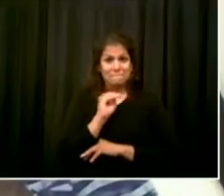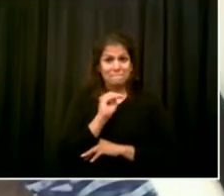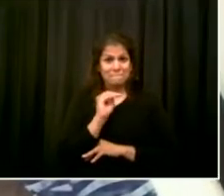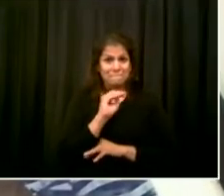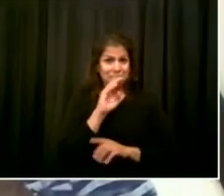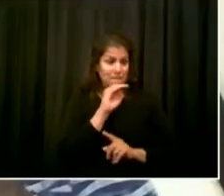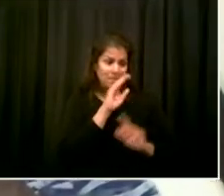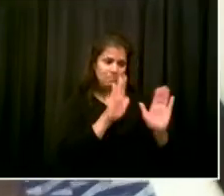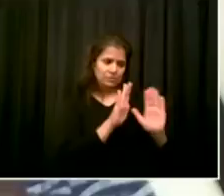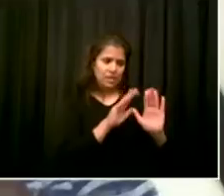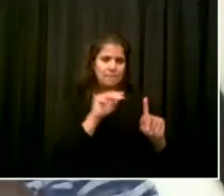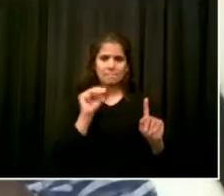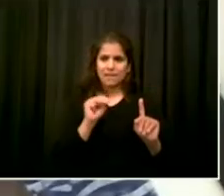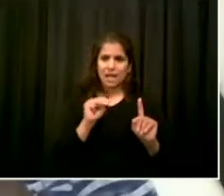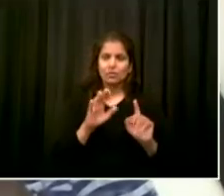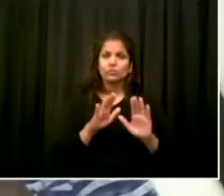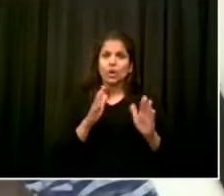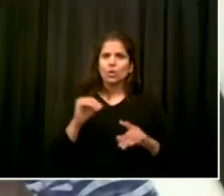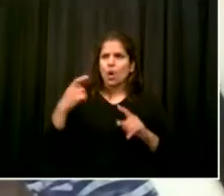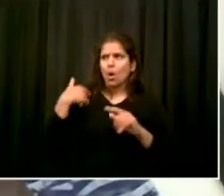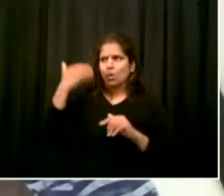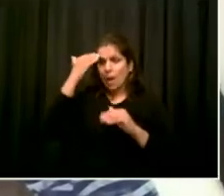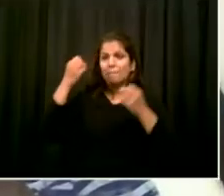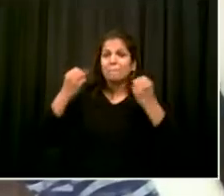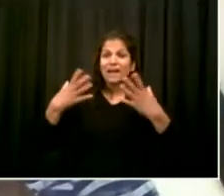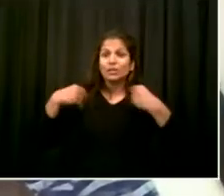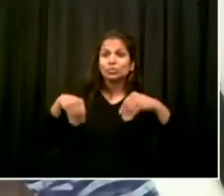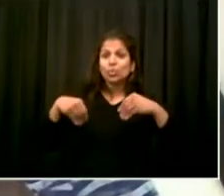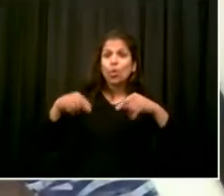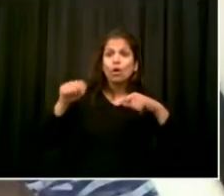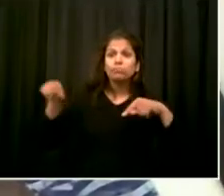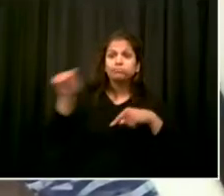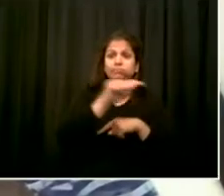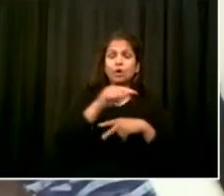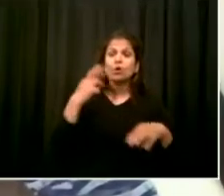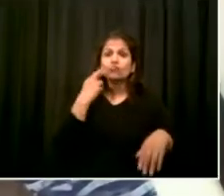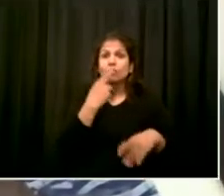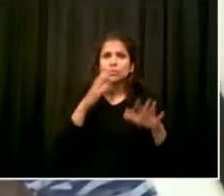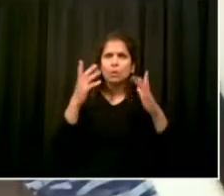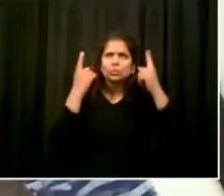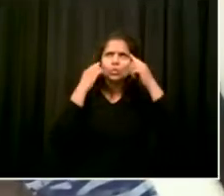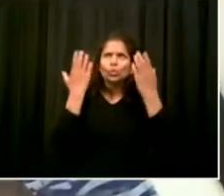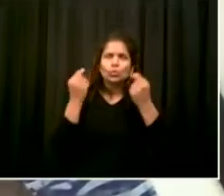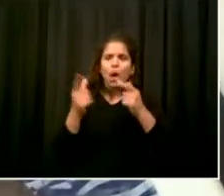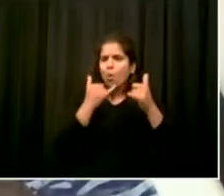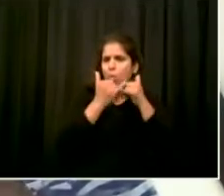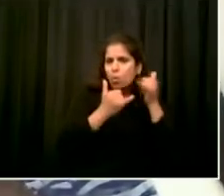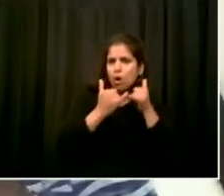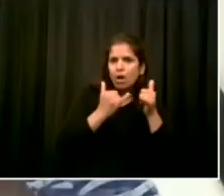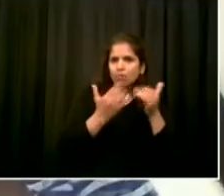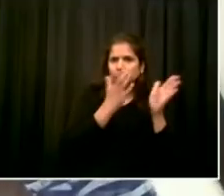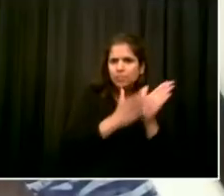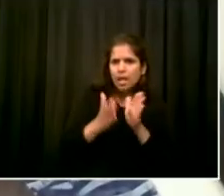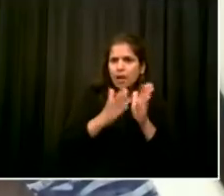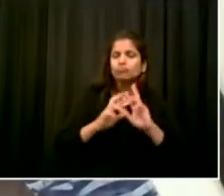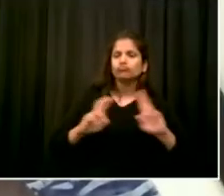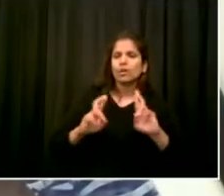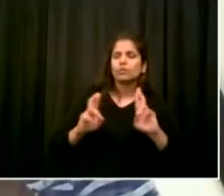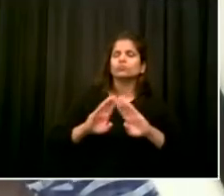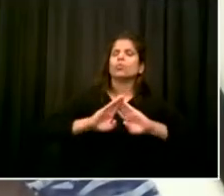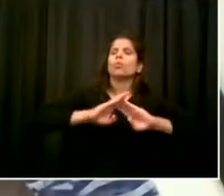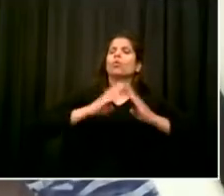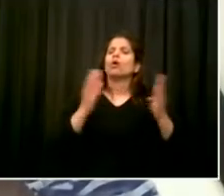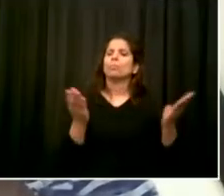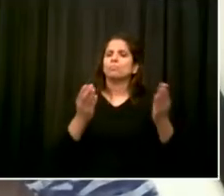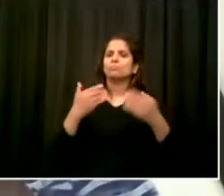In our own assets where we have the greatest visibility, for example, in the Brooklyn Army Terminal, the Brooklyn Navy Yard,